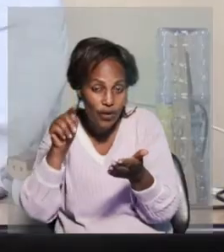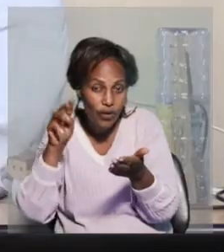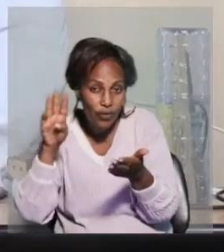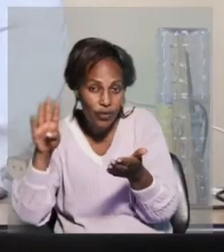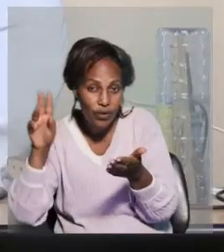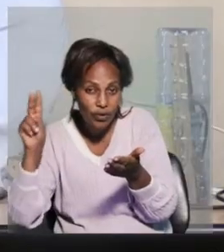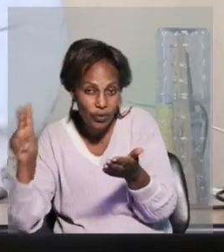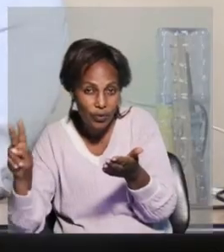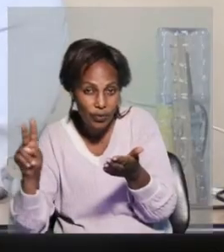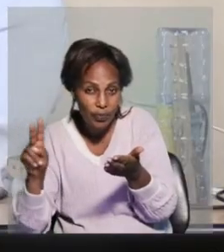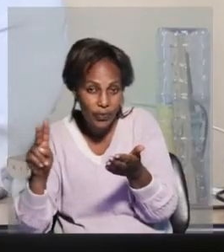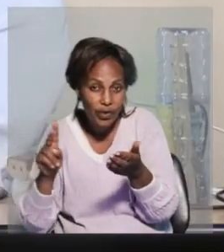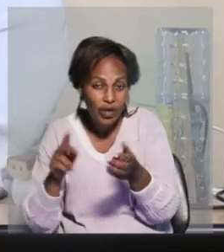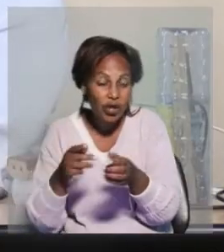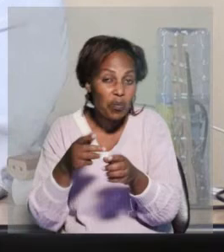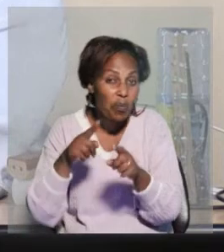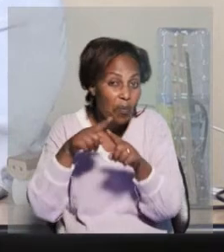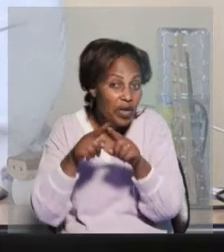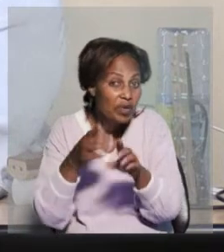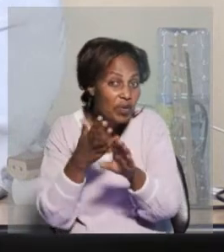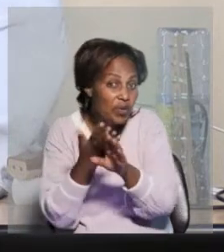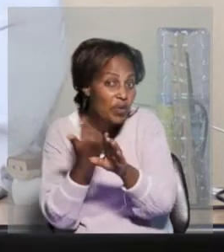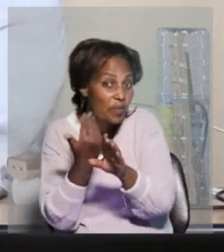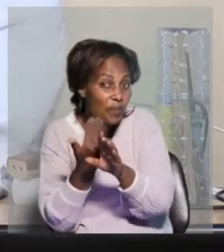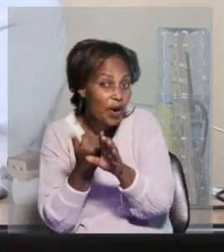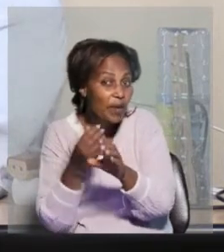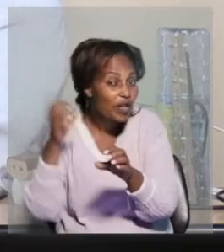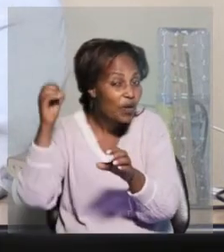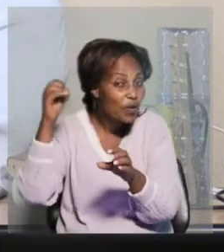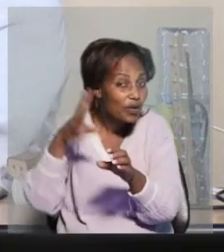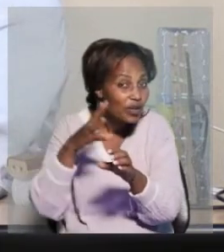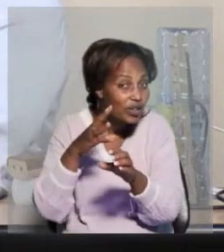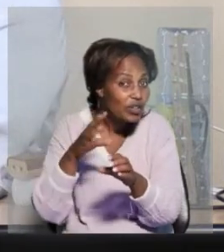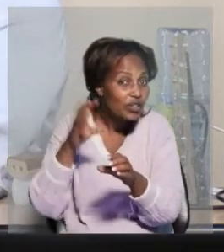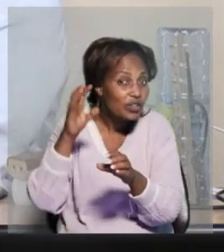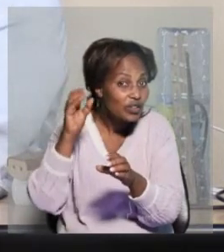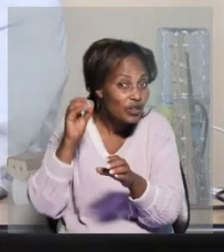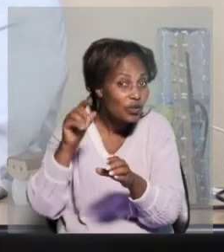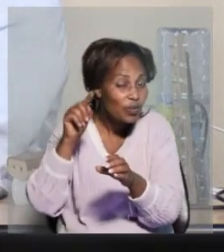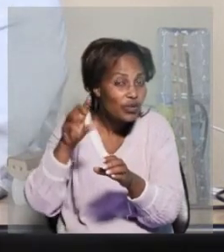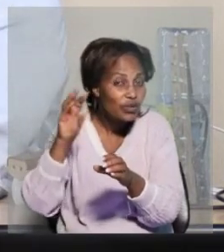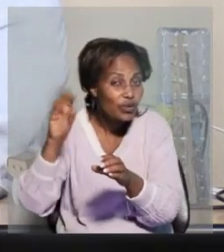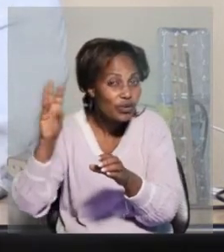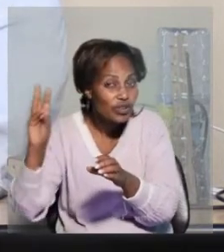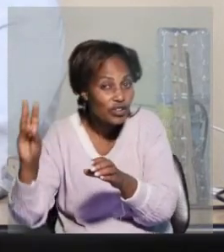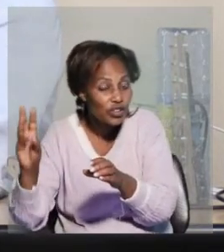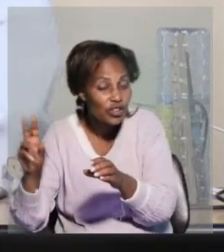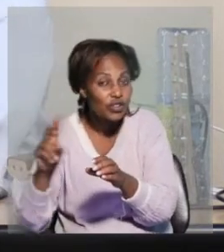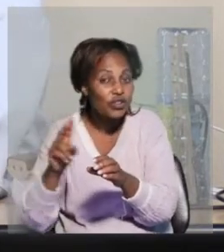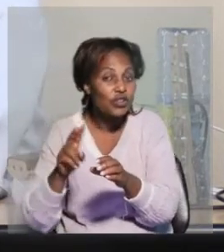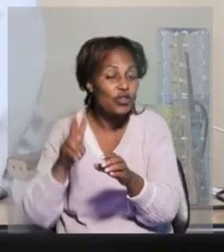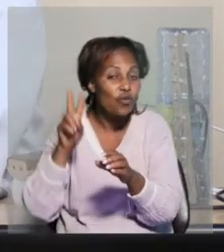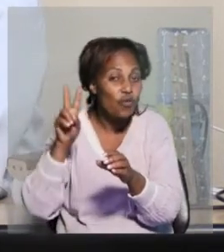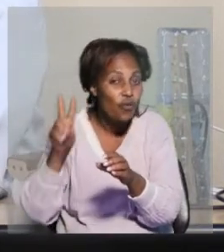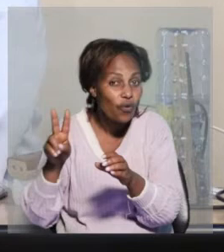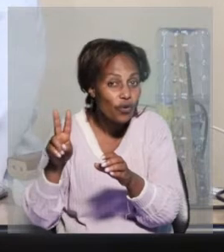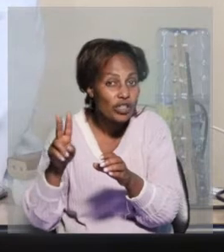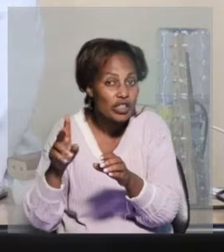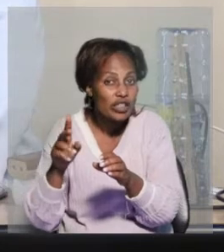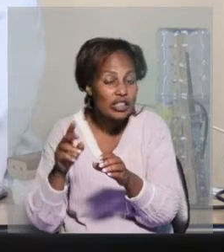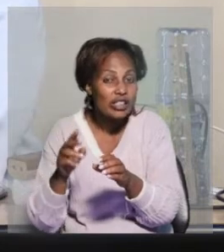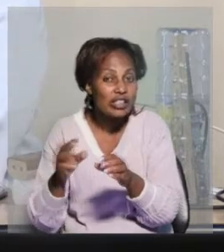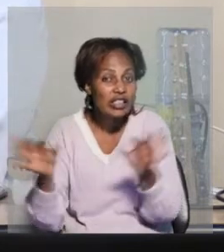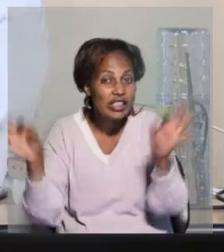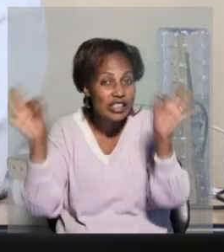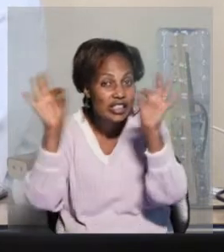1.42, but due to the background light, yeah, we have already 0.06 volt. So the net